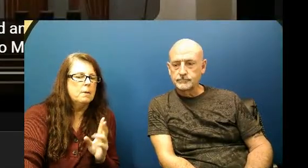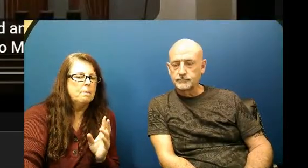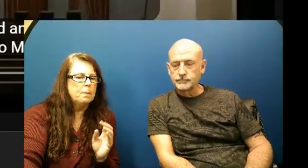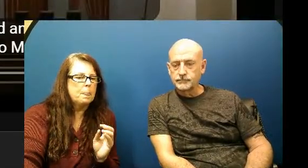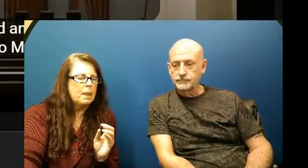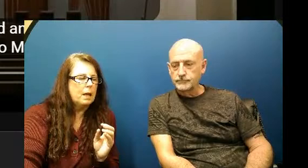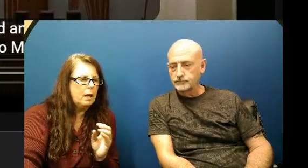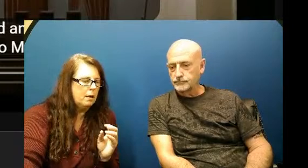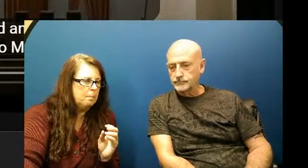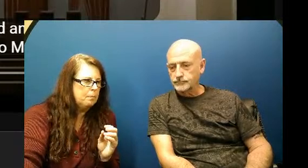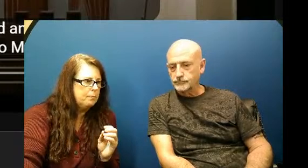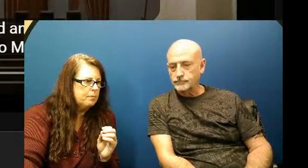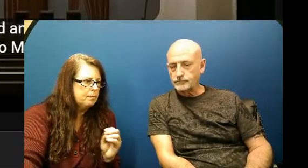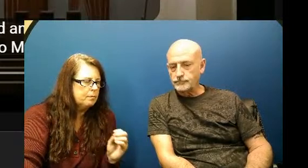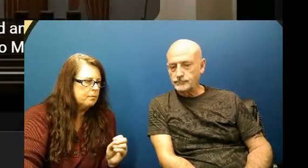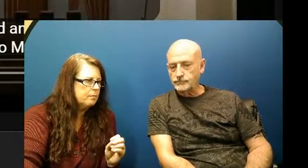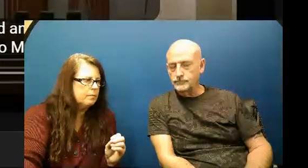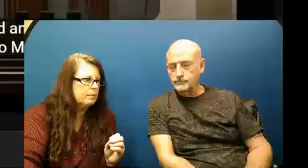based.